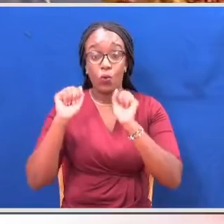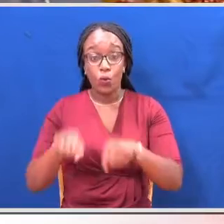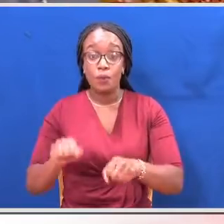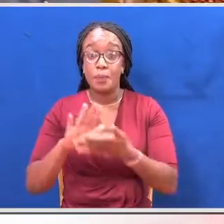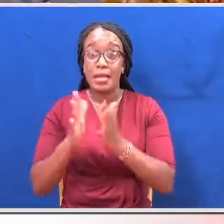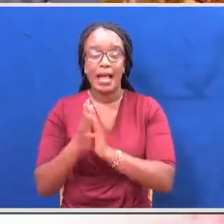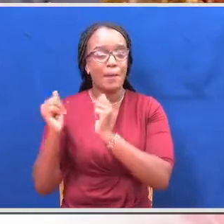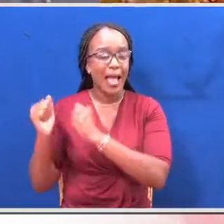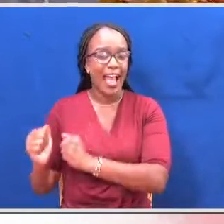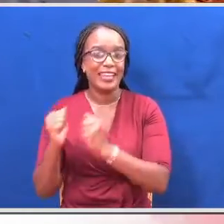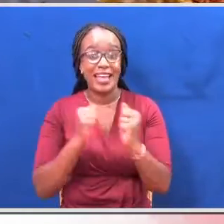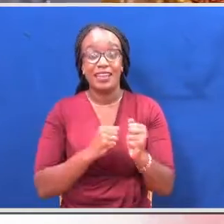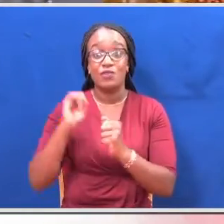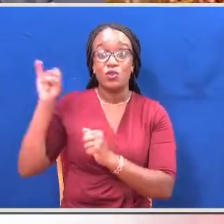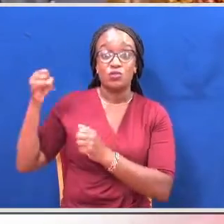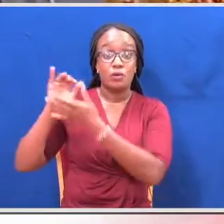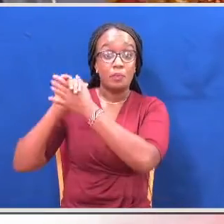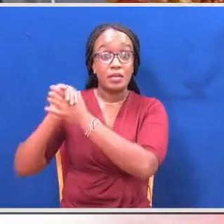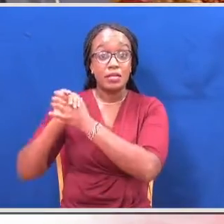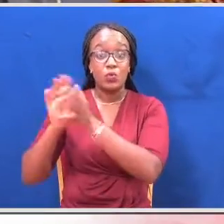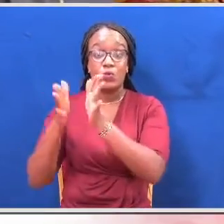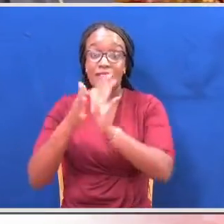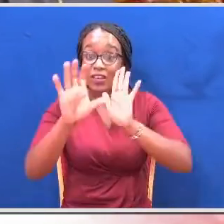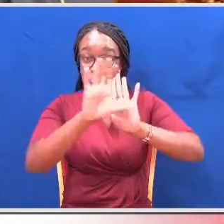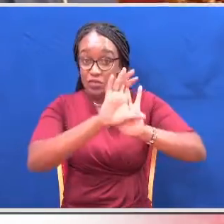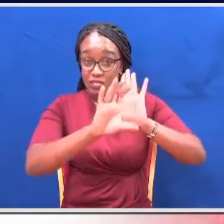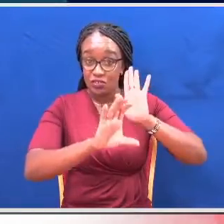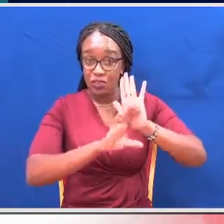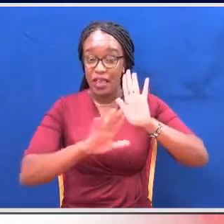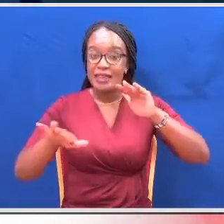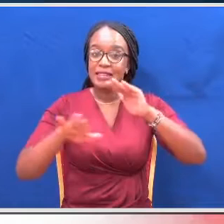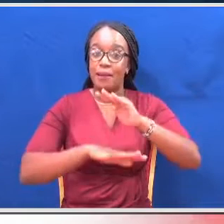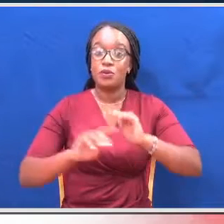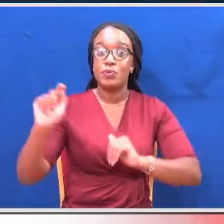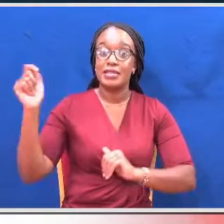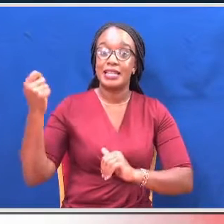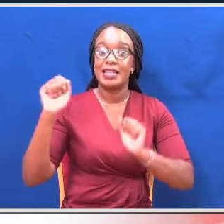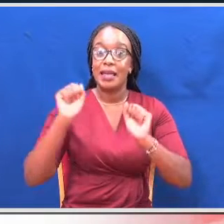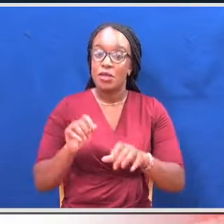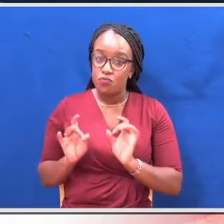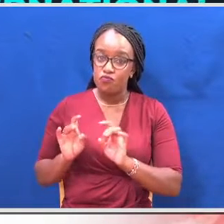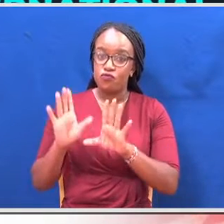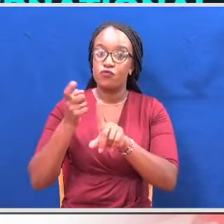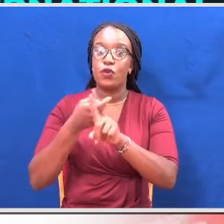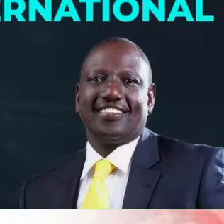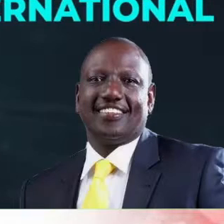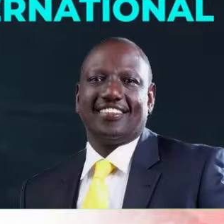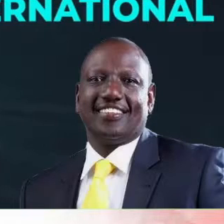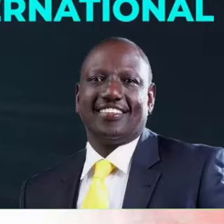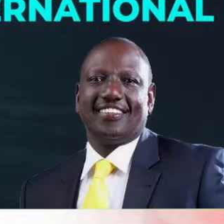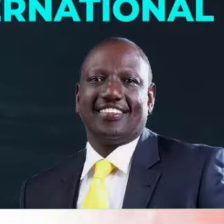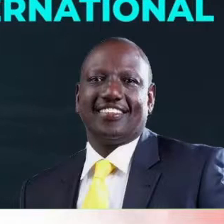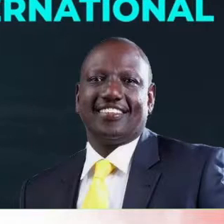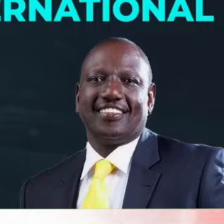Jubilee allied legislators. According to the constitution, a deputy president can be removed from office if he or she has violated